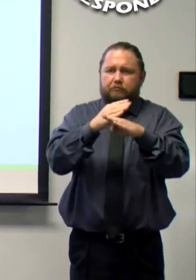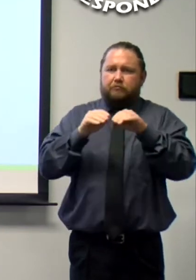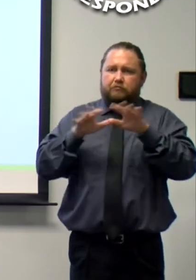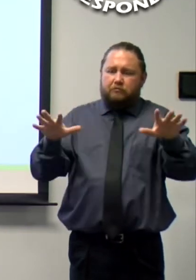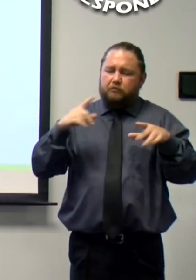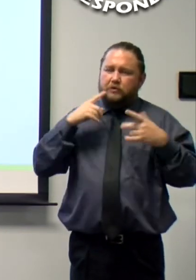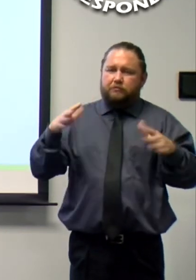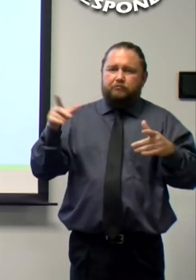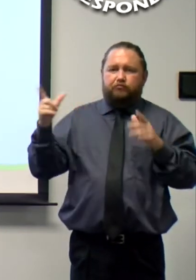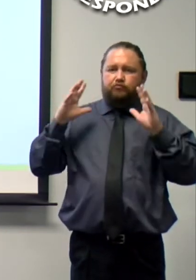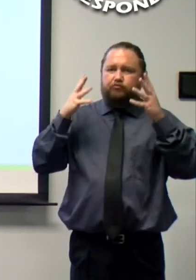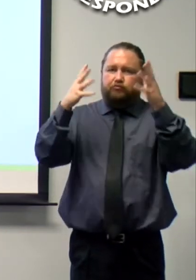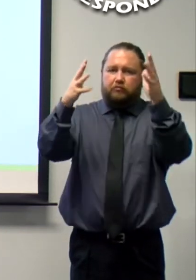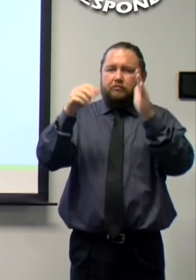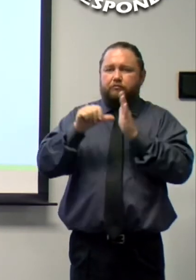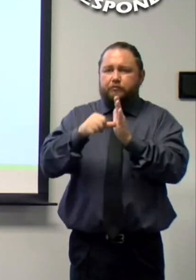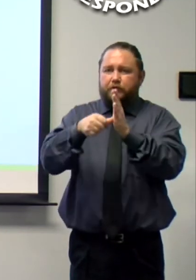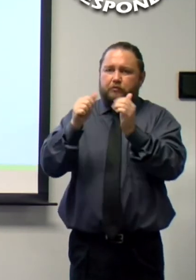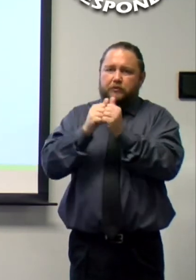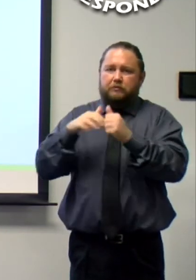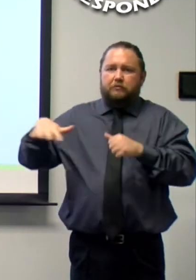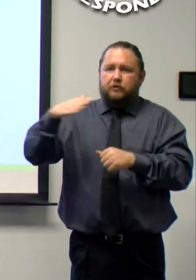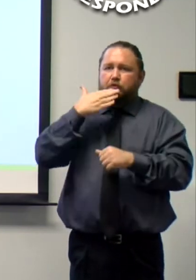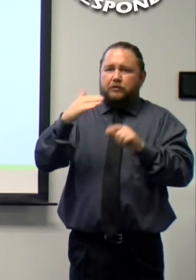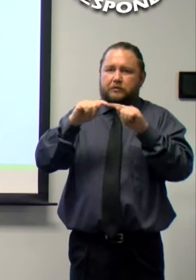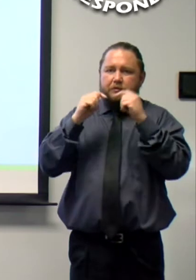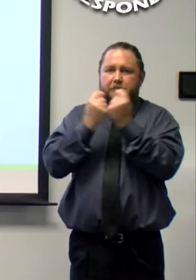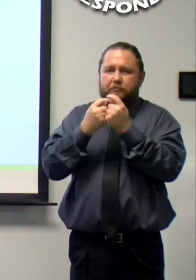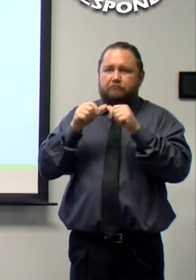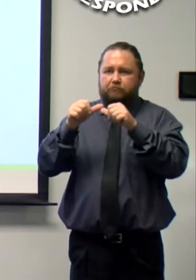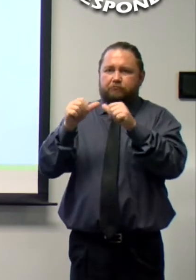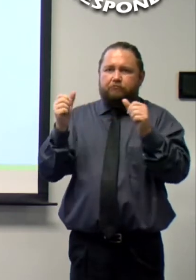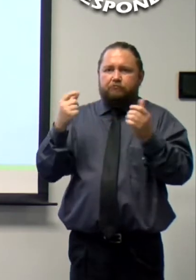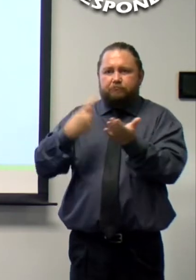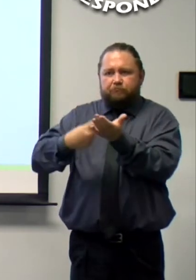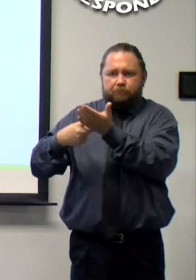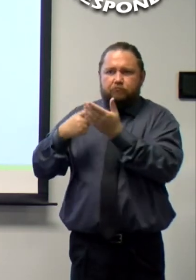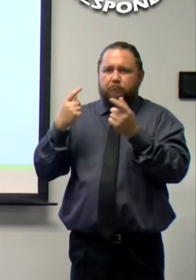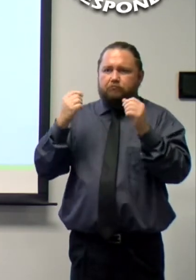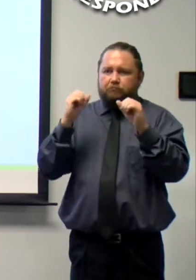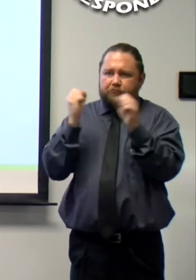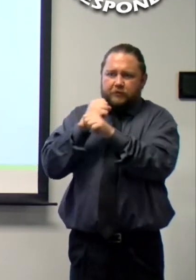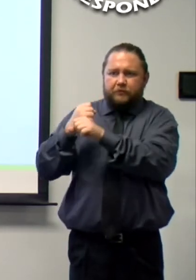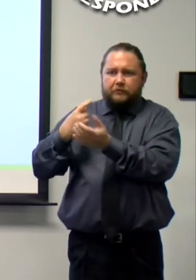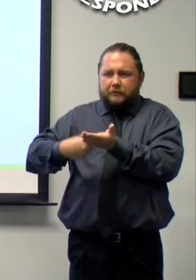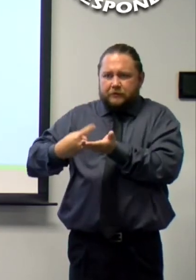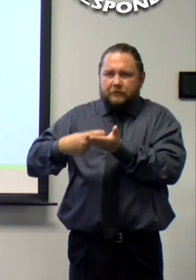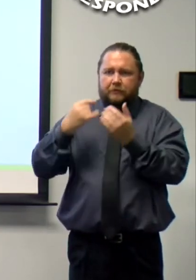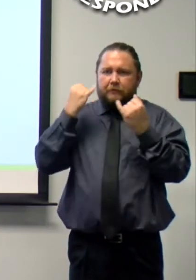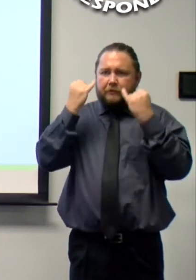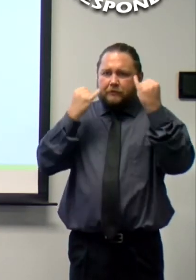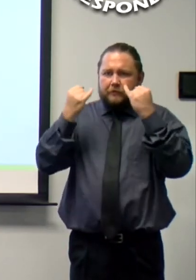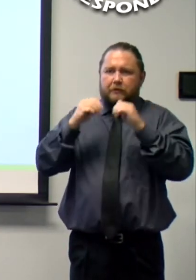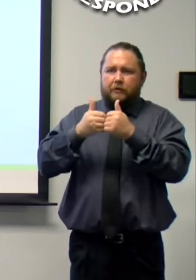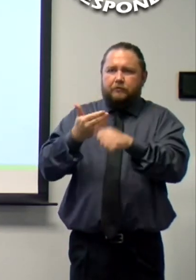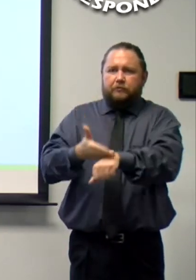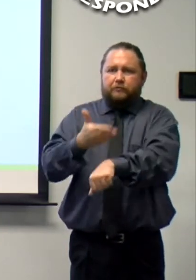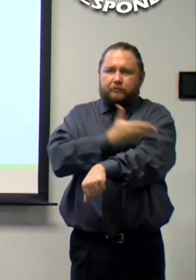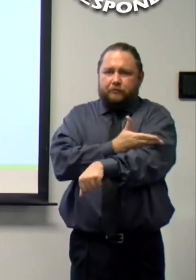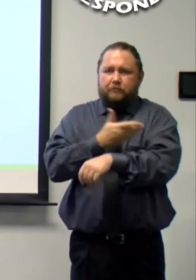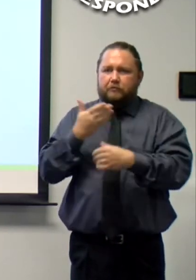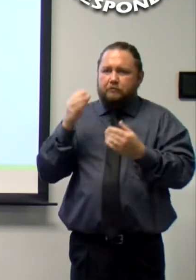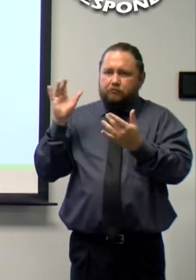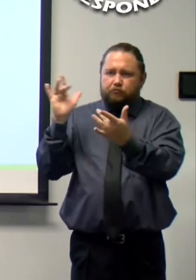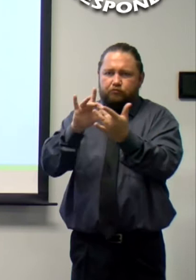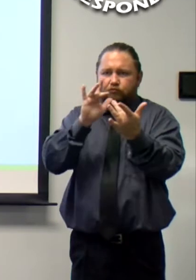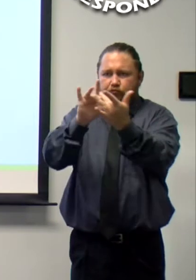been undertaken. Also, many volunteers have been reaching out to help those in need, both